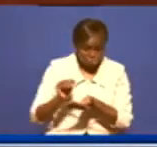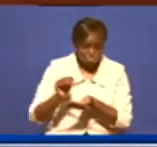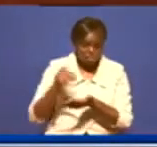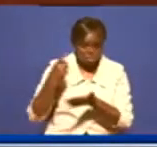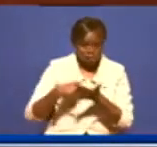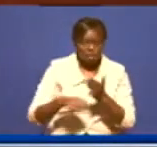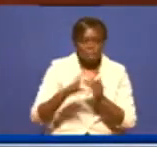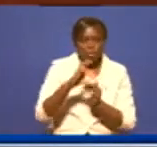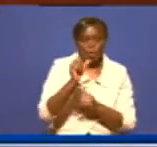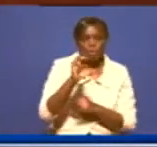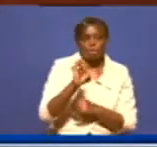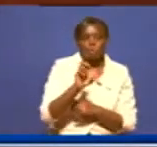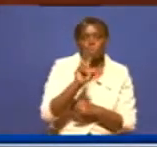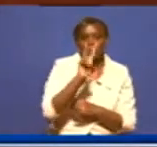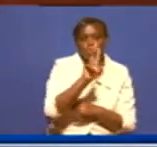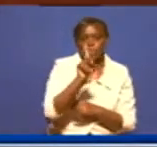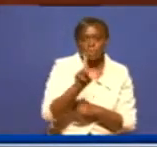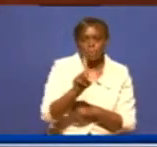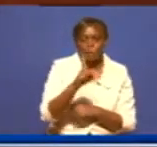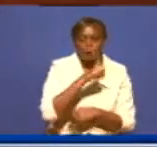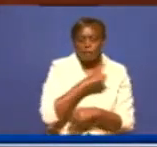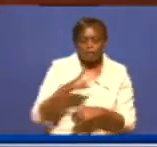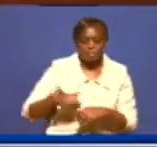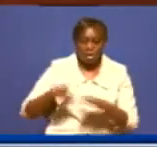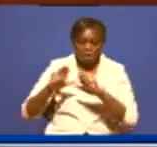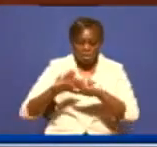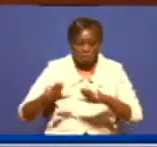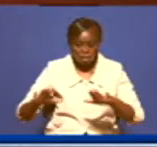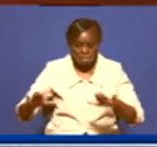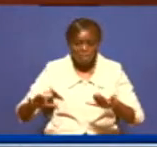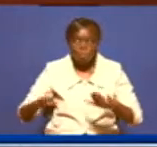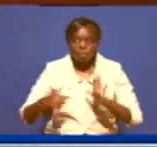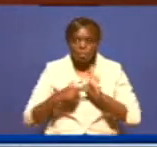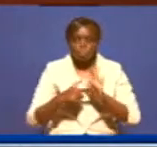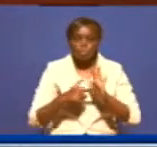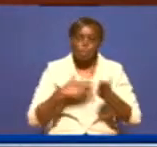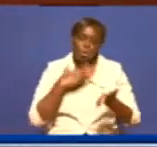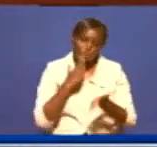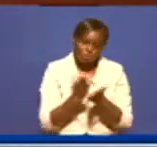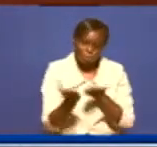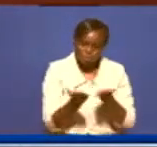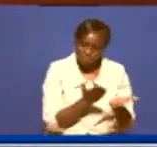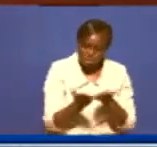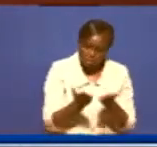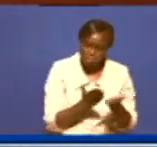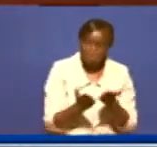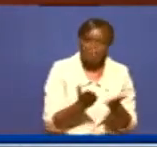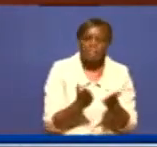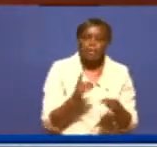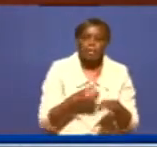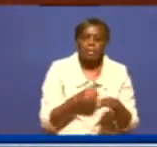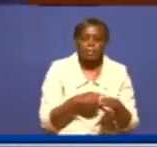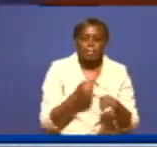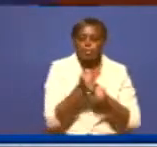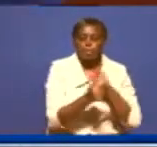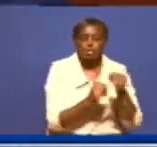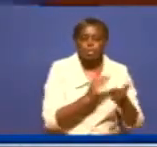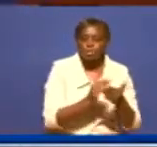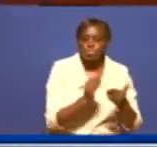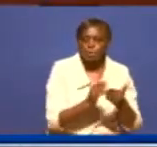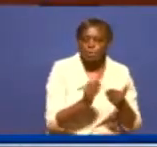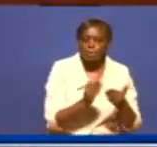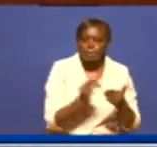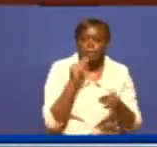21, the tenant, if the landlord ceases to provide any prescribed service with respect to the tenant's occupants of the rental premises. You know,